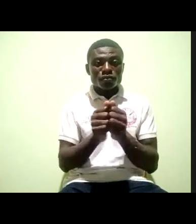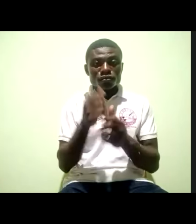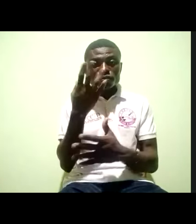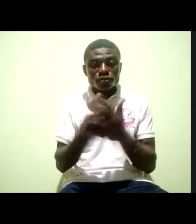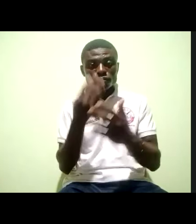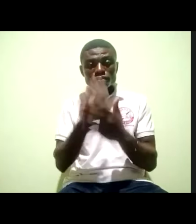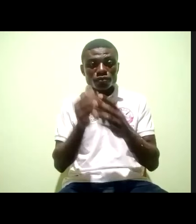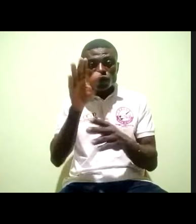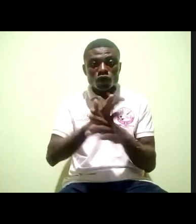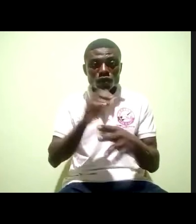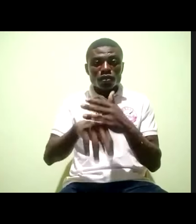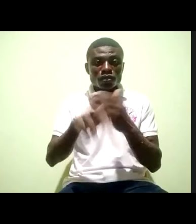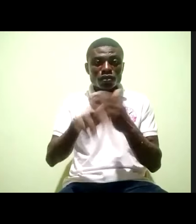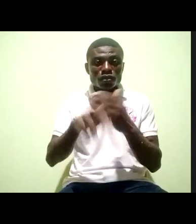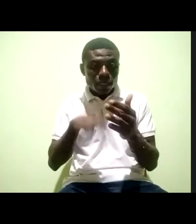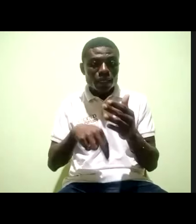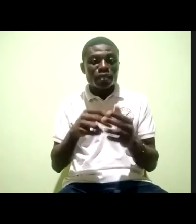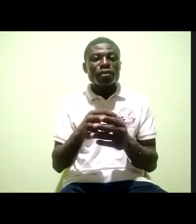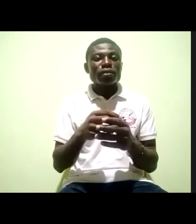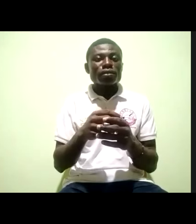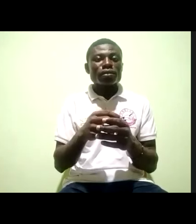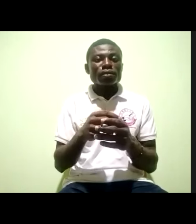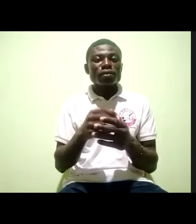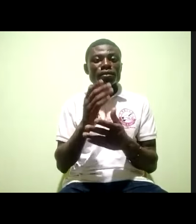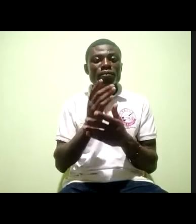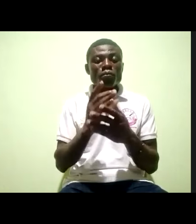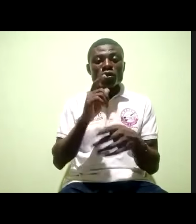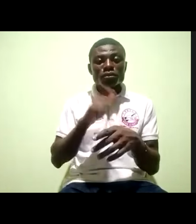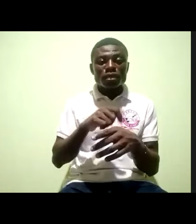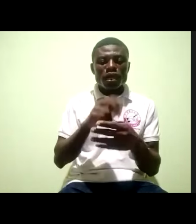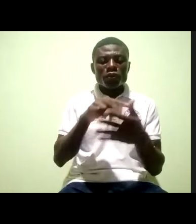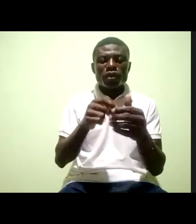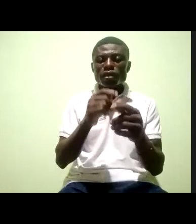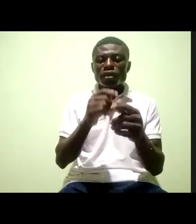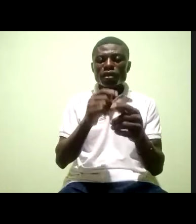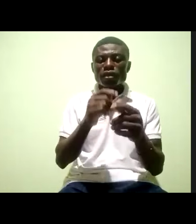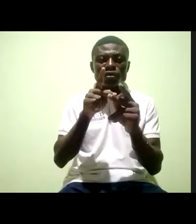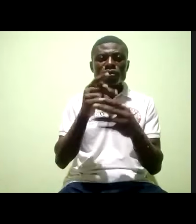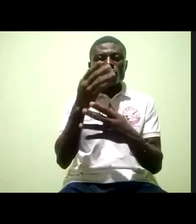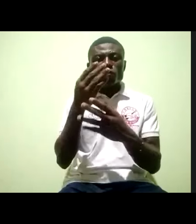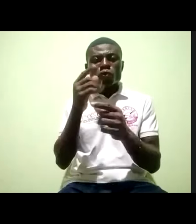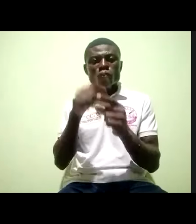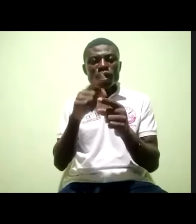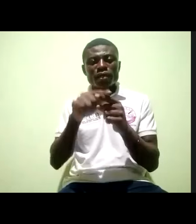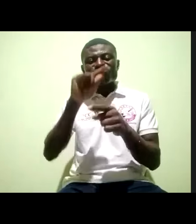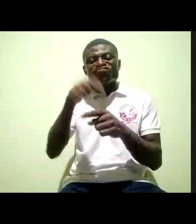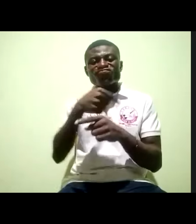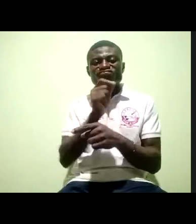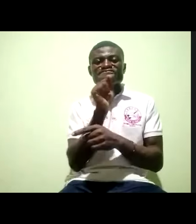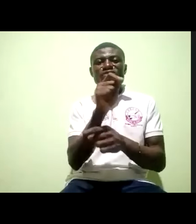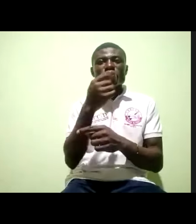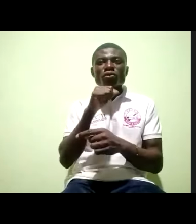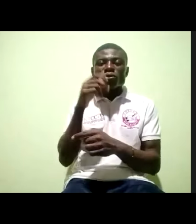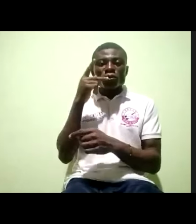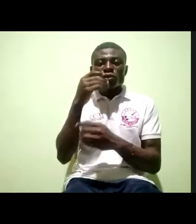in reading speed. They usually read accurately, skip over the punctuation and endings. They might lose